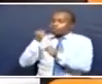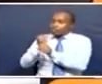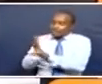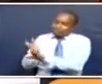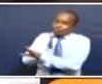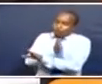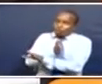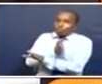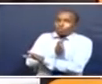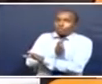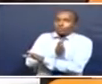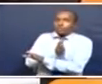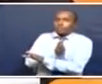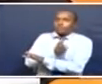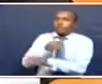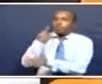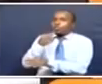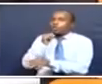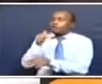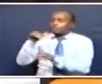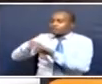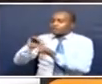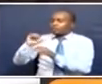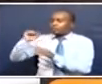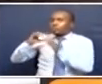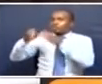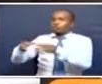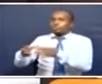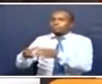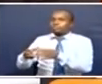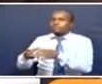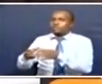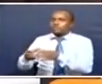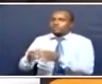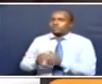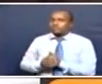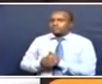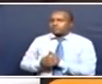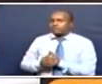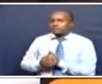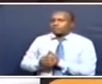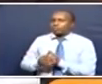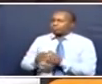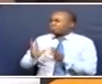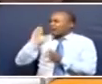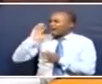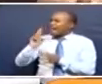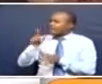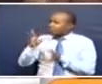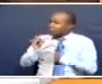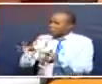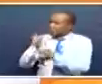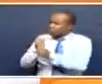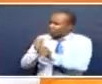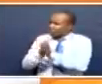seeing... or who are not in your camp, not seeing what you want to deliver within the 5 years, Will you just be forced to work with them? Or are you okay in